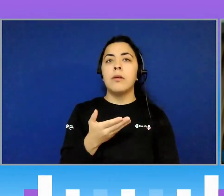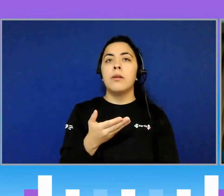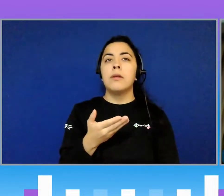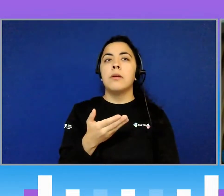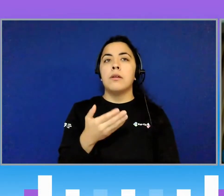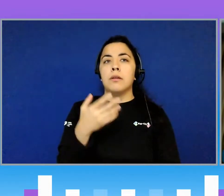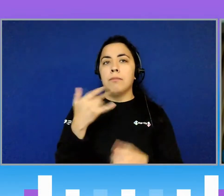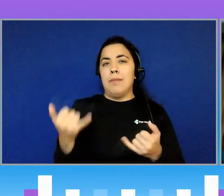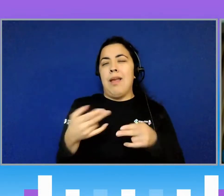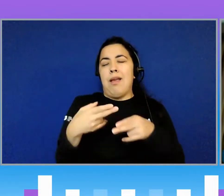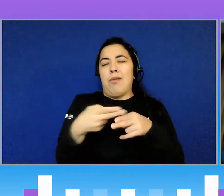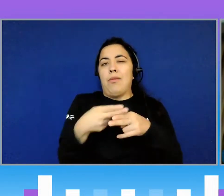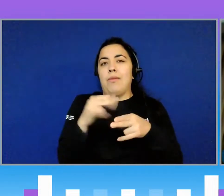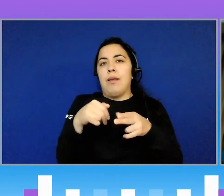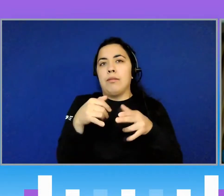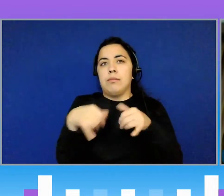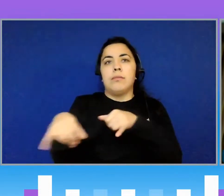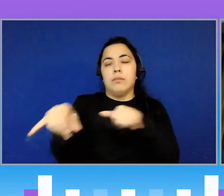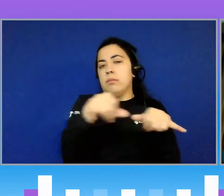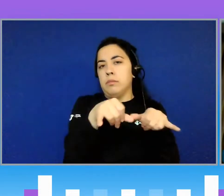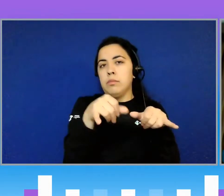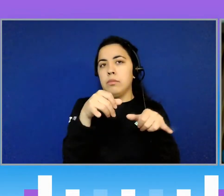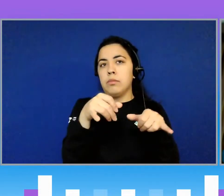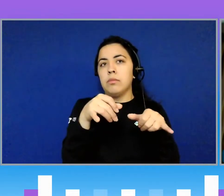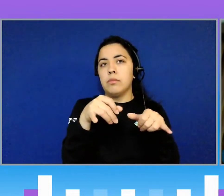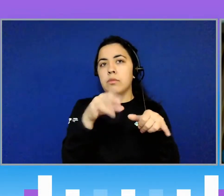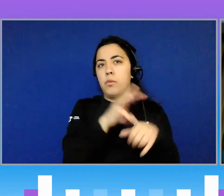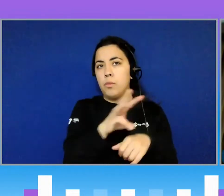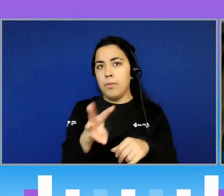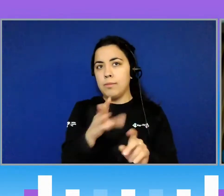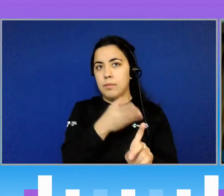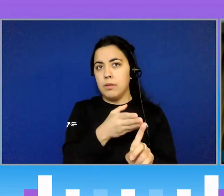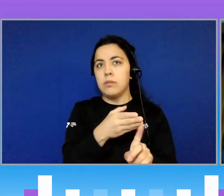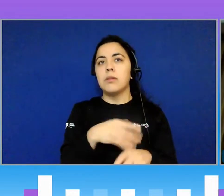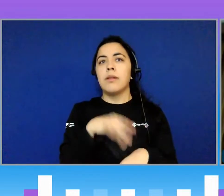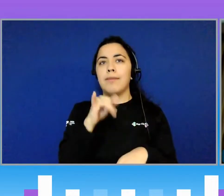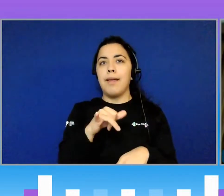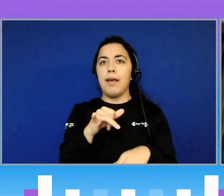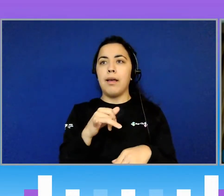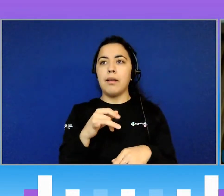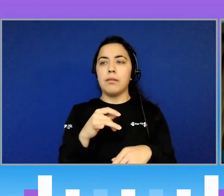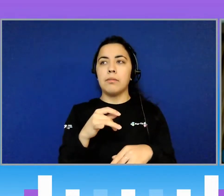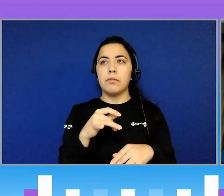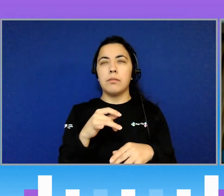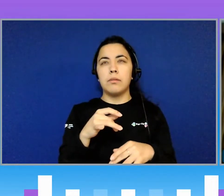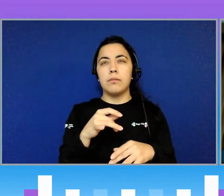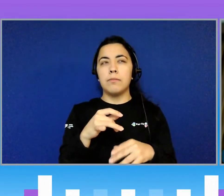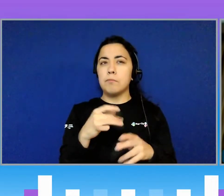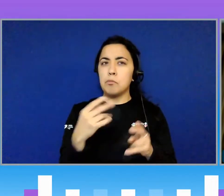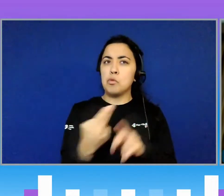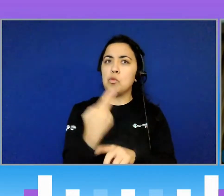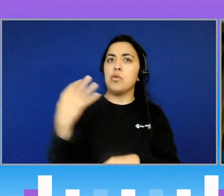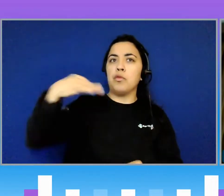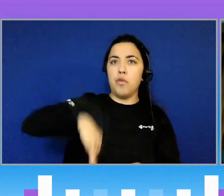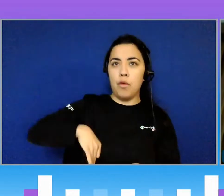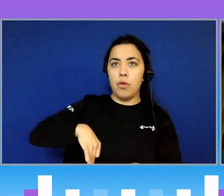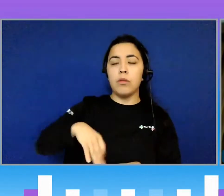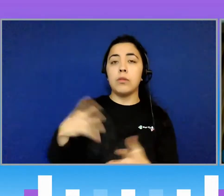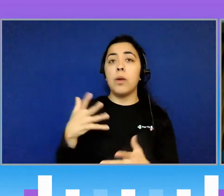time being the one that is being reworked to be useful in that area is